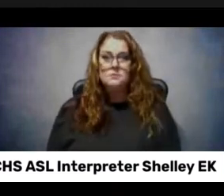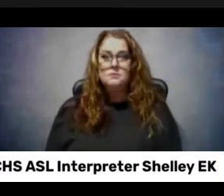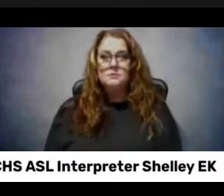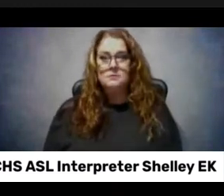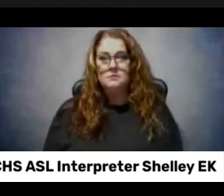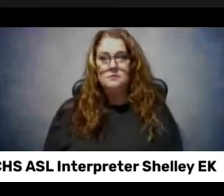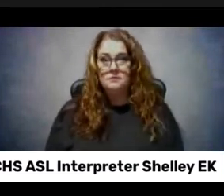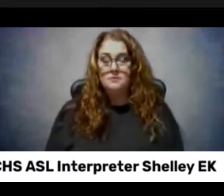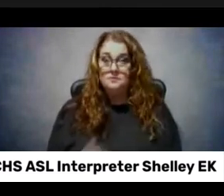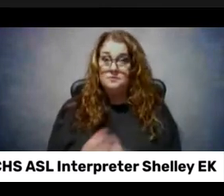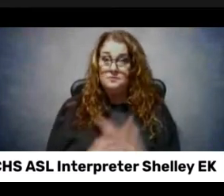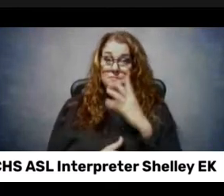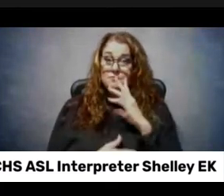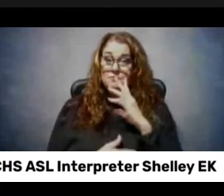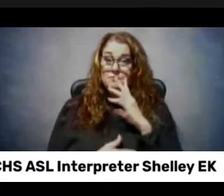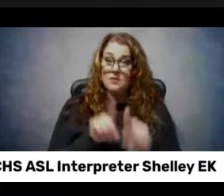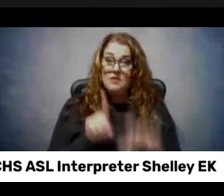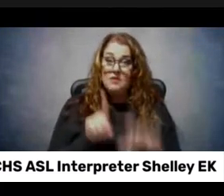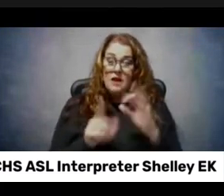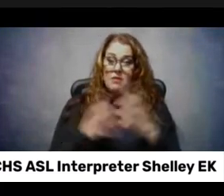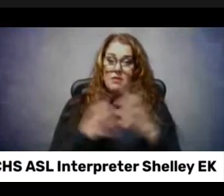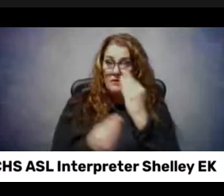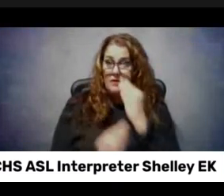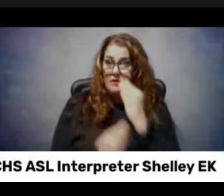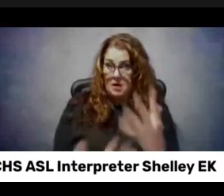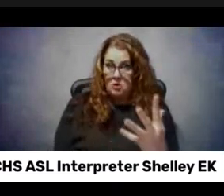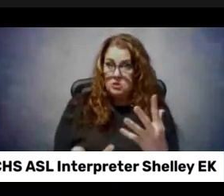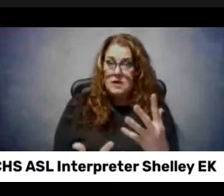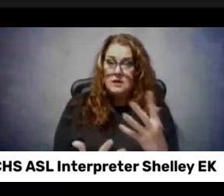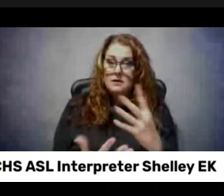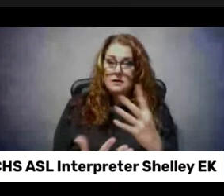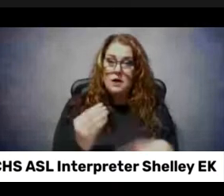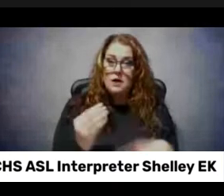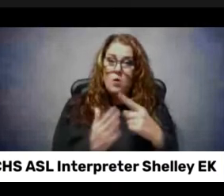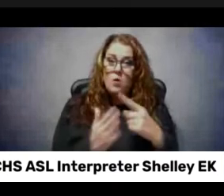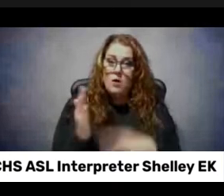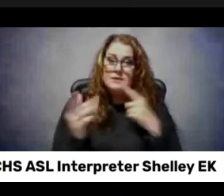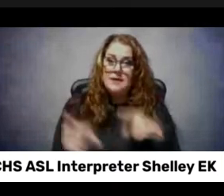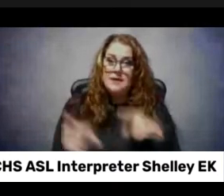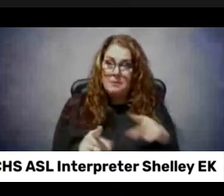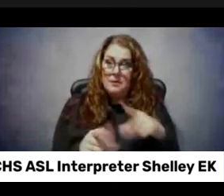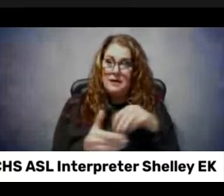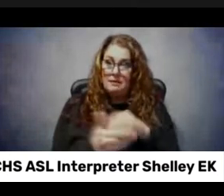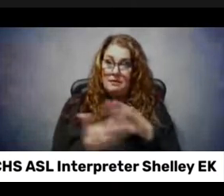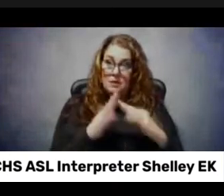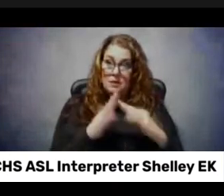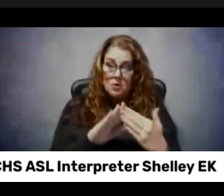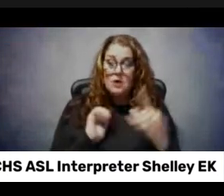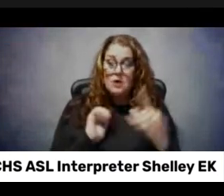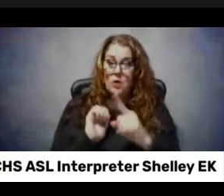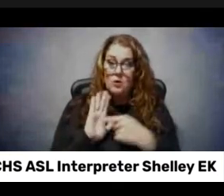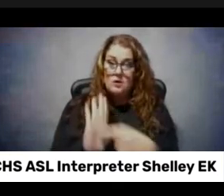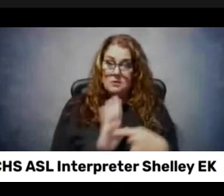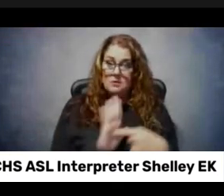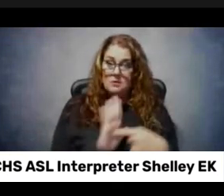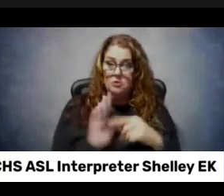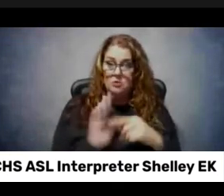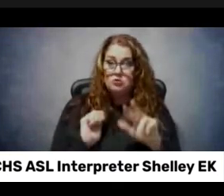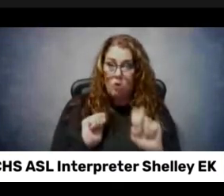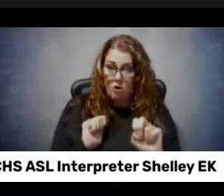In the gardens, you also find a lot of information about what's going on in the community, where demonstrations